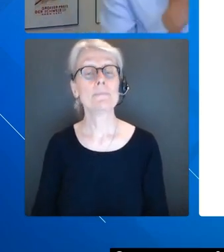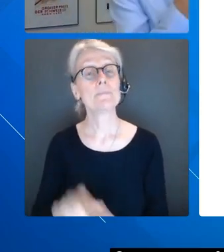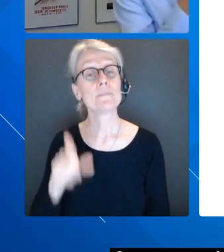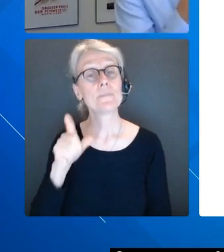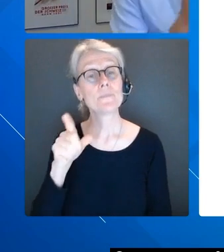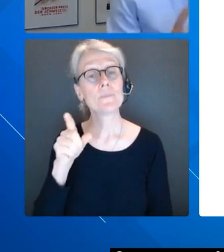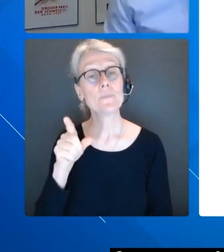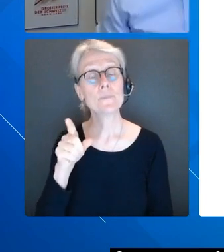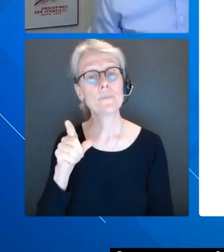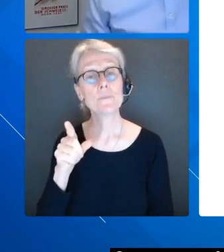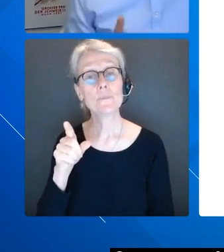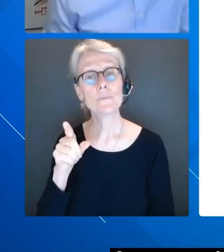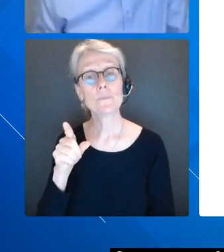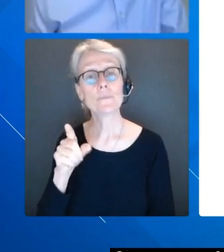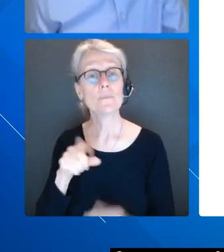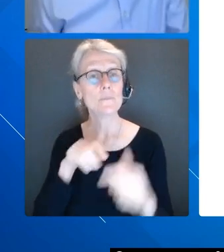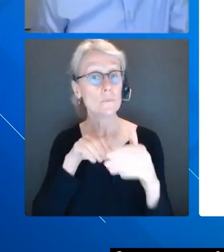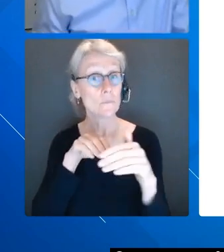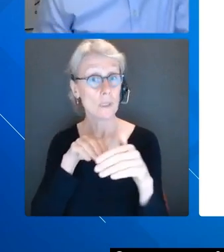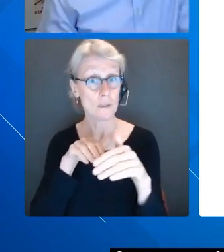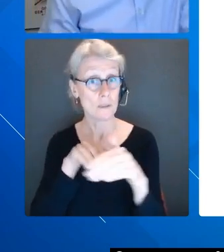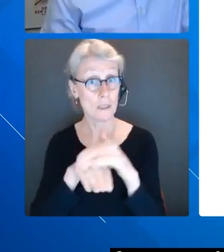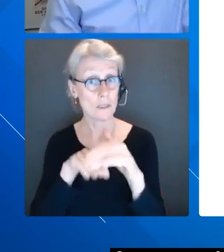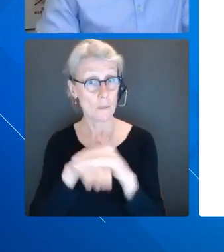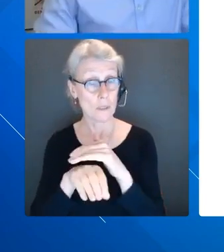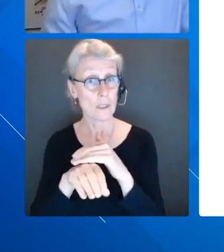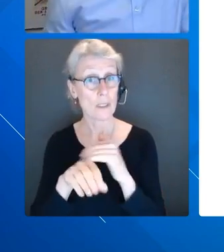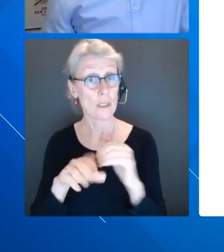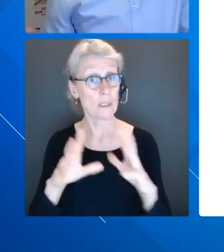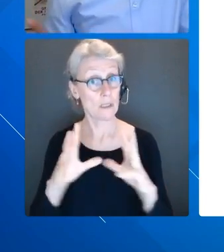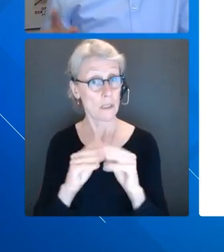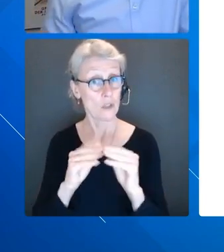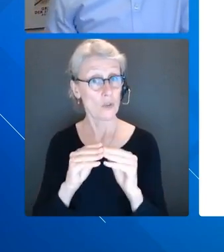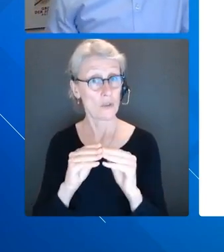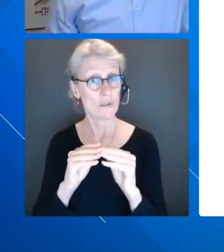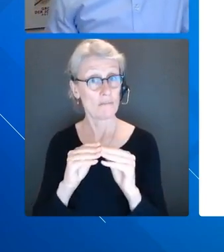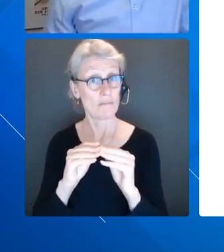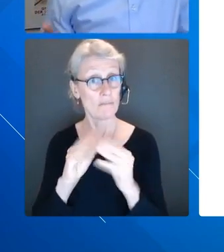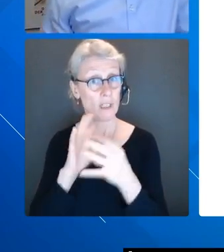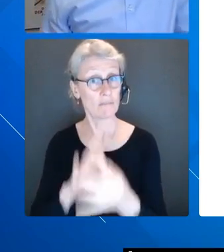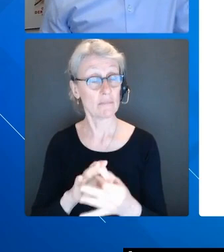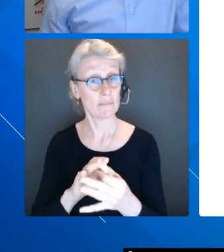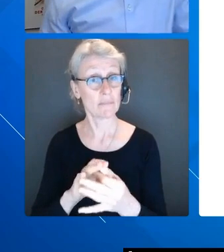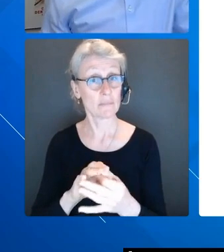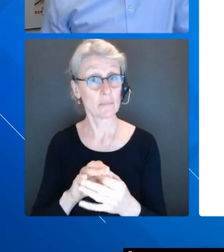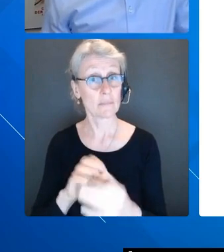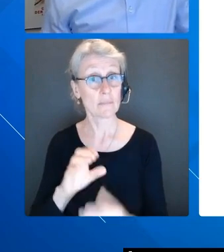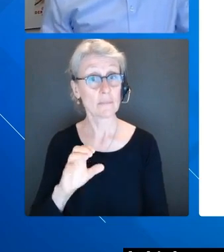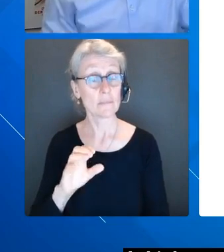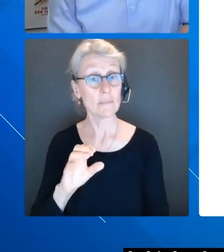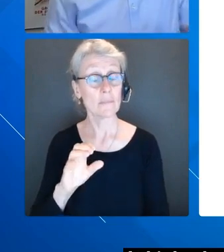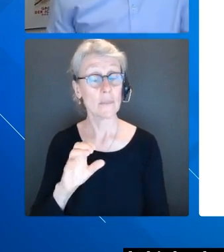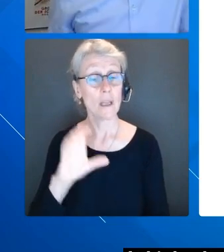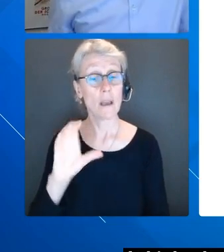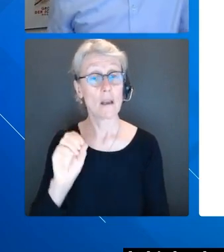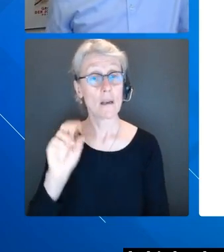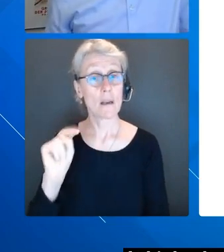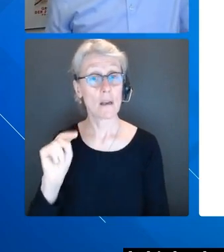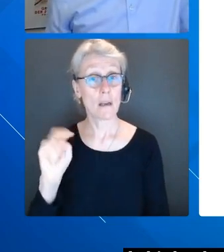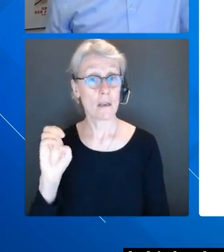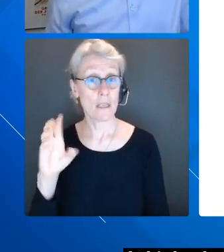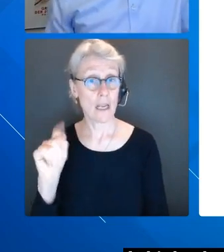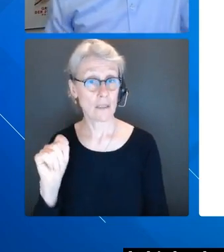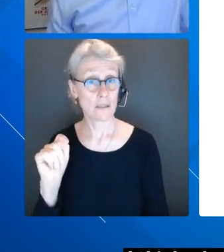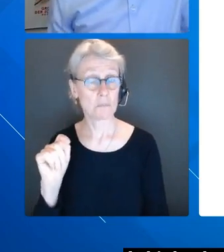Somebody asked, are there accessibility sessions at Connect? I think we don't have dedicated sessions. I think what we're going to do